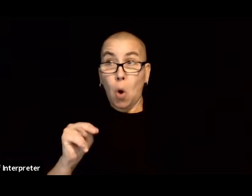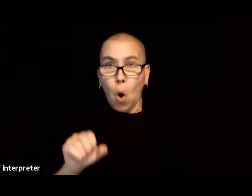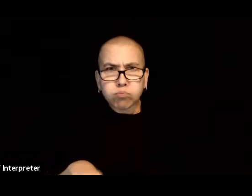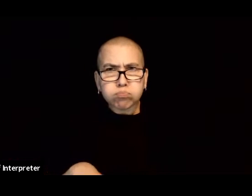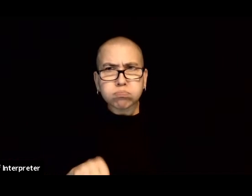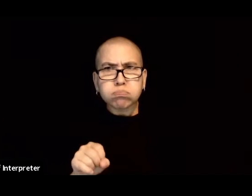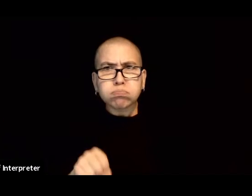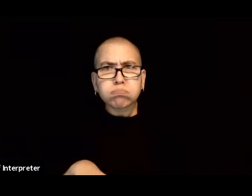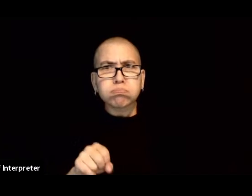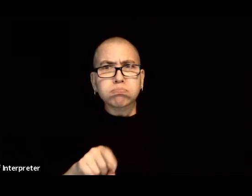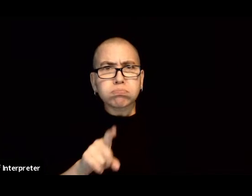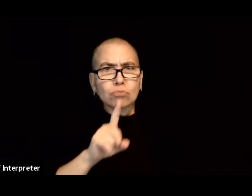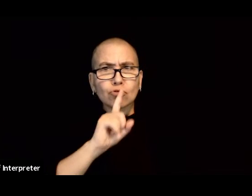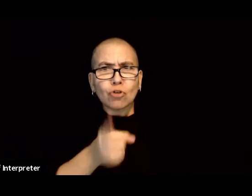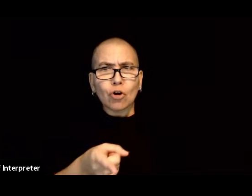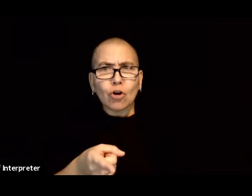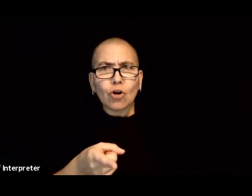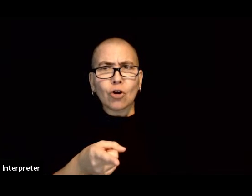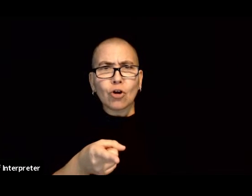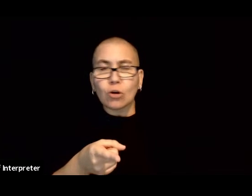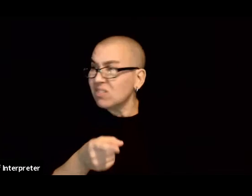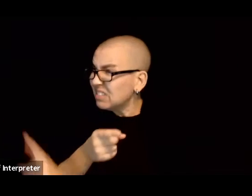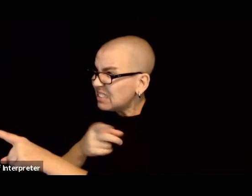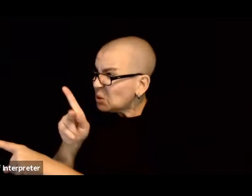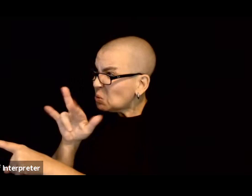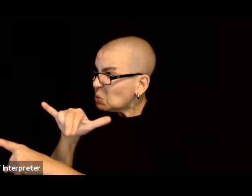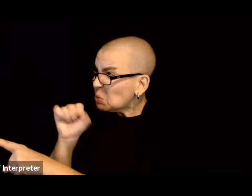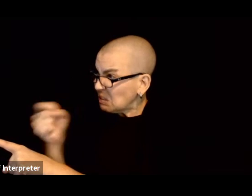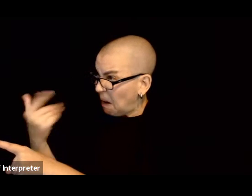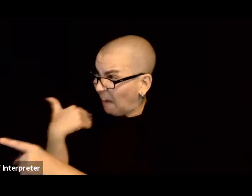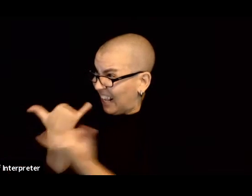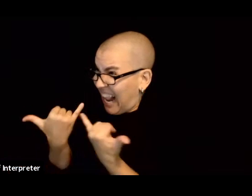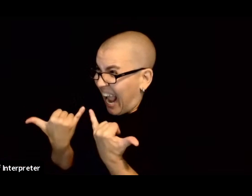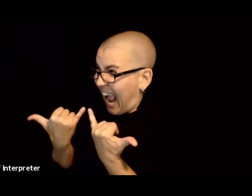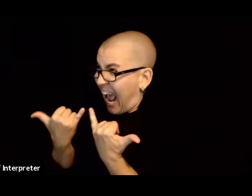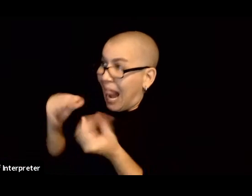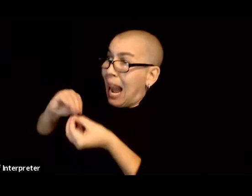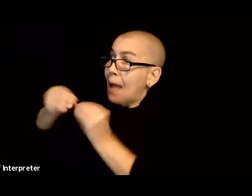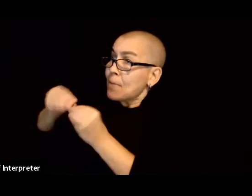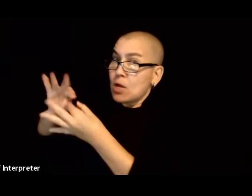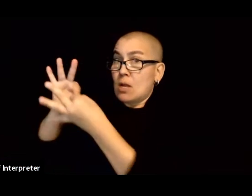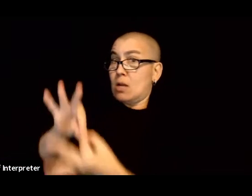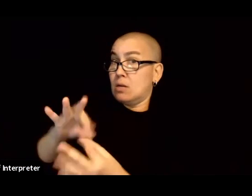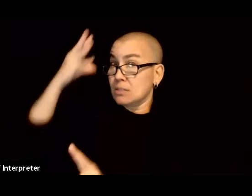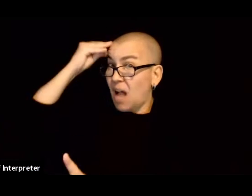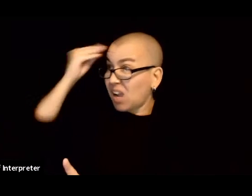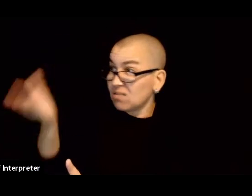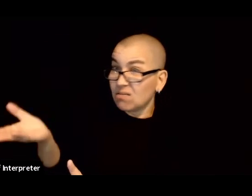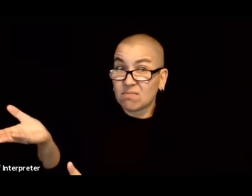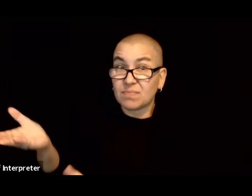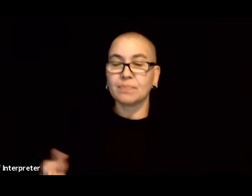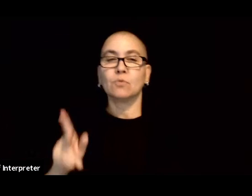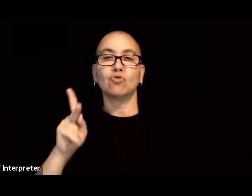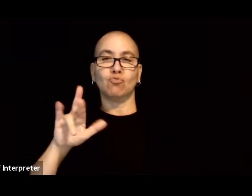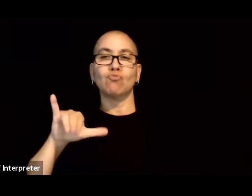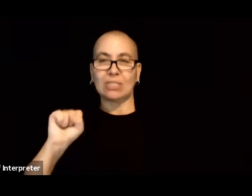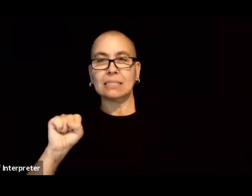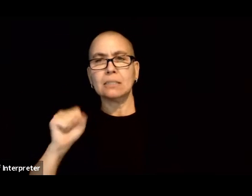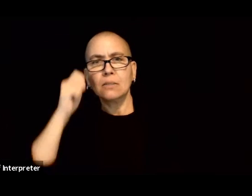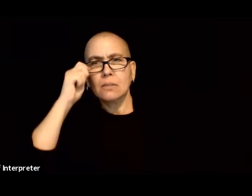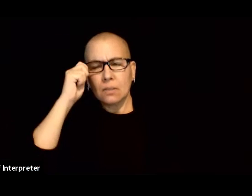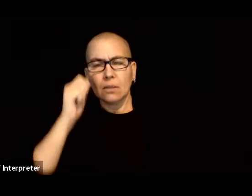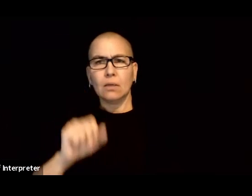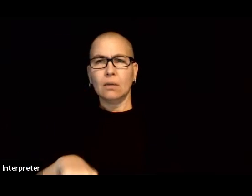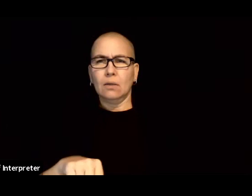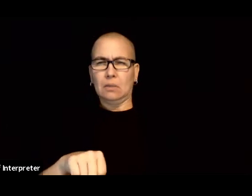offline. I'm just looking, and Mohammed, we have data. I